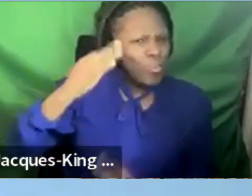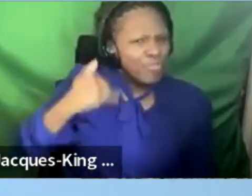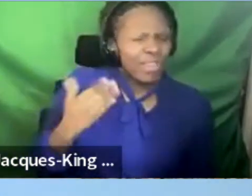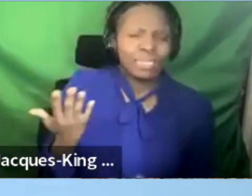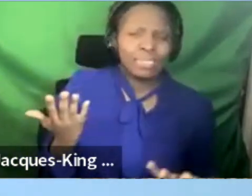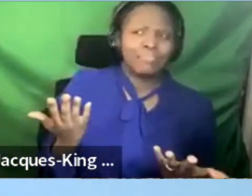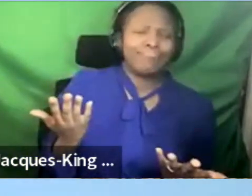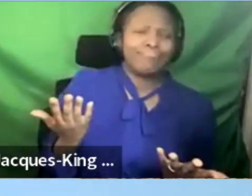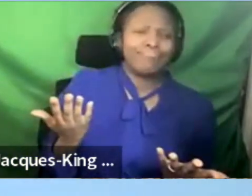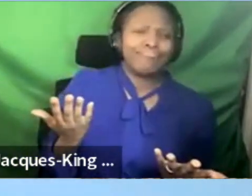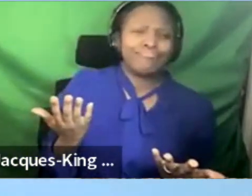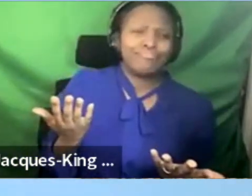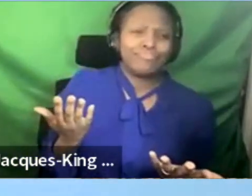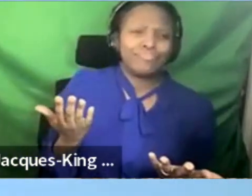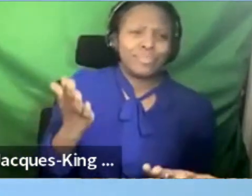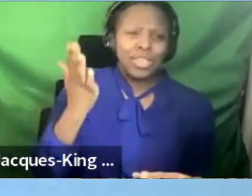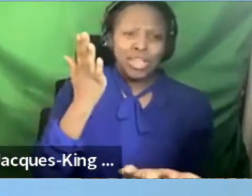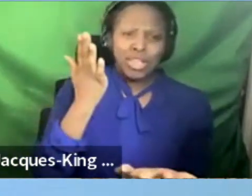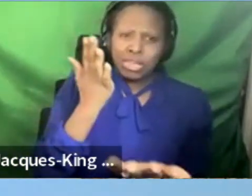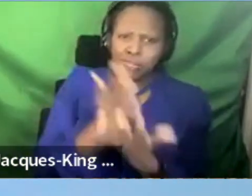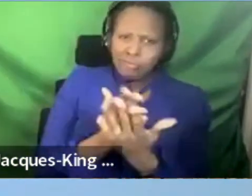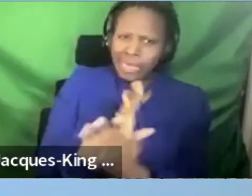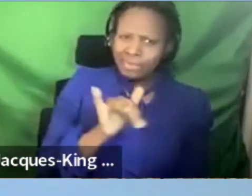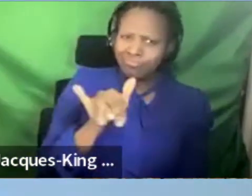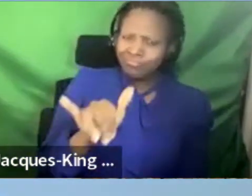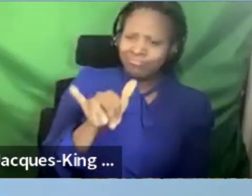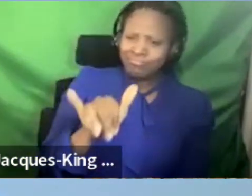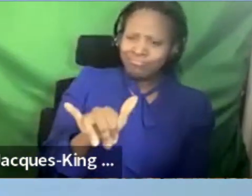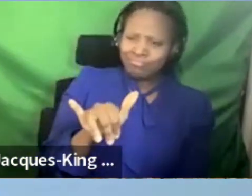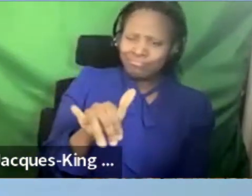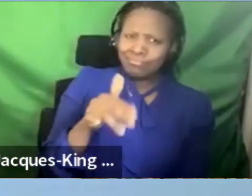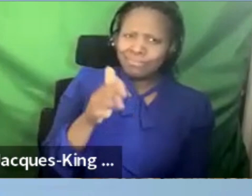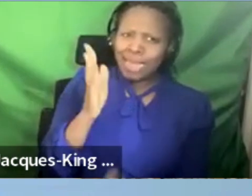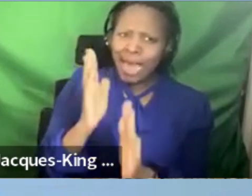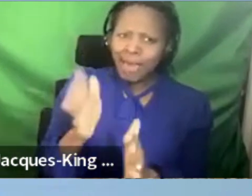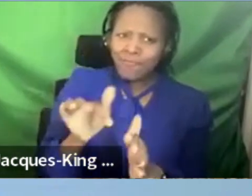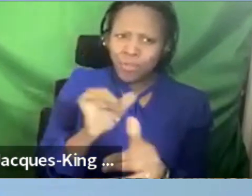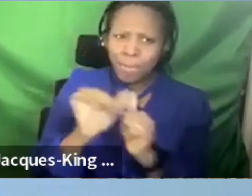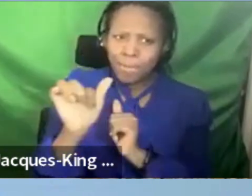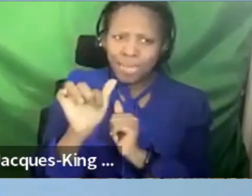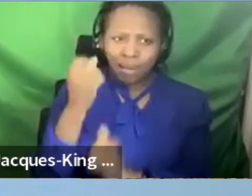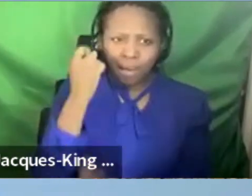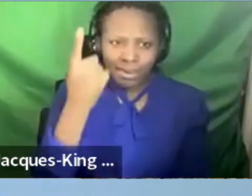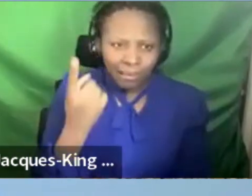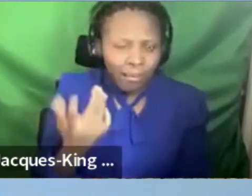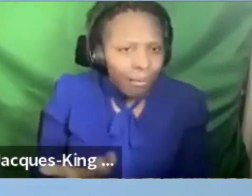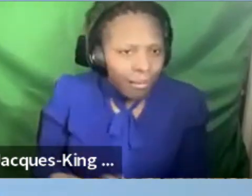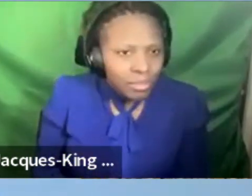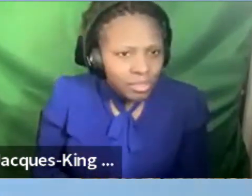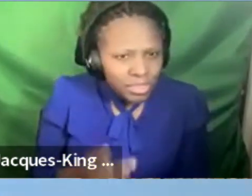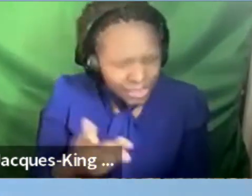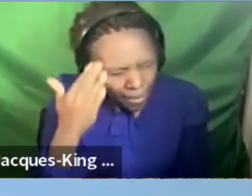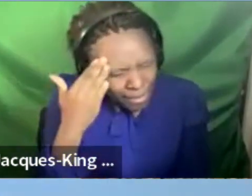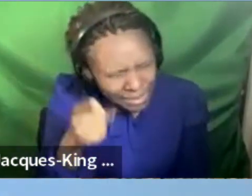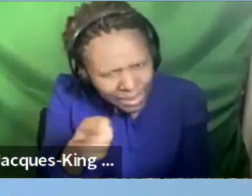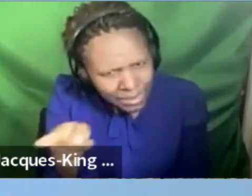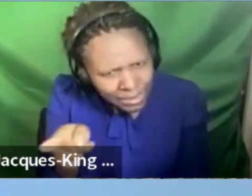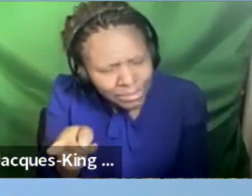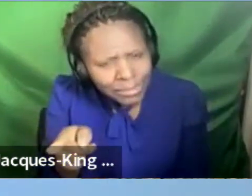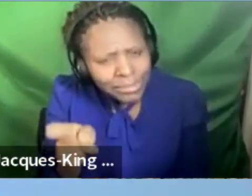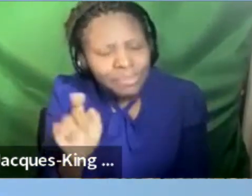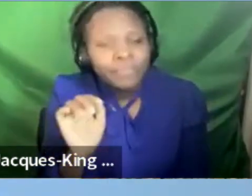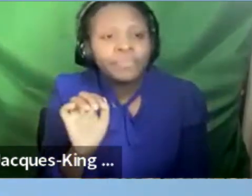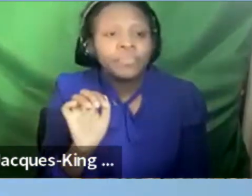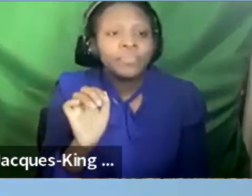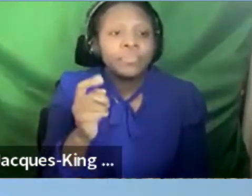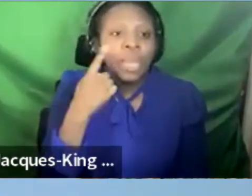you're taking a thing on that's about race, you can't. To ignore the race is you're really defanging it in a particular way. You really better